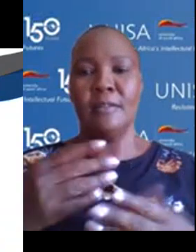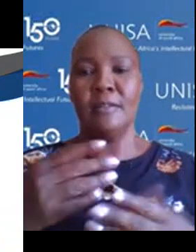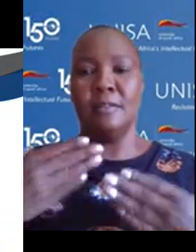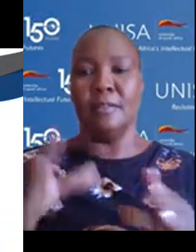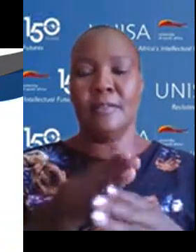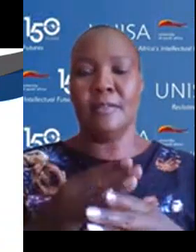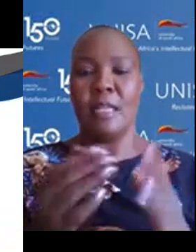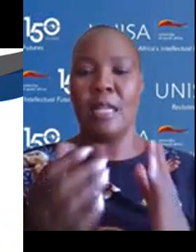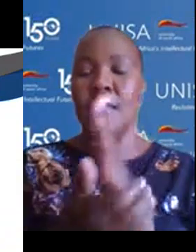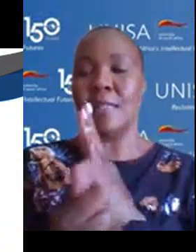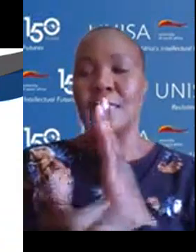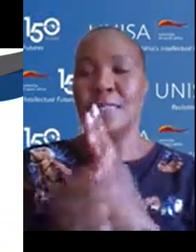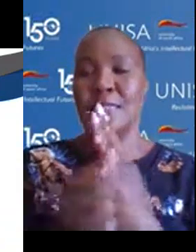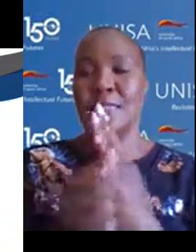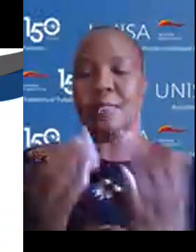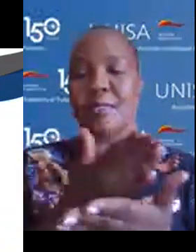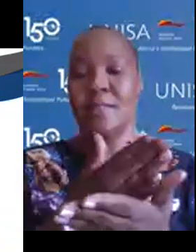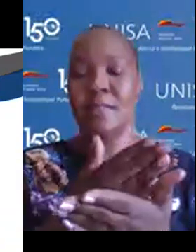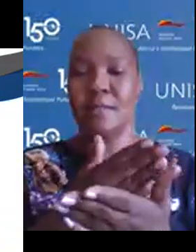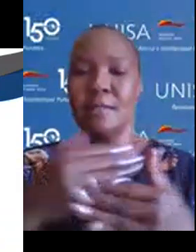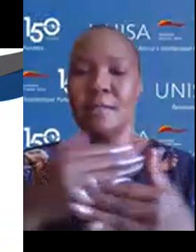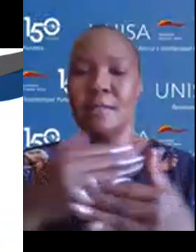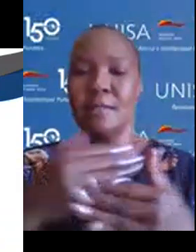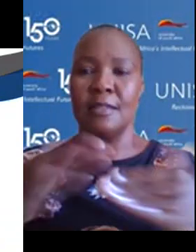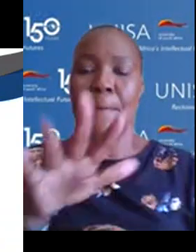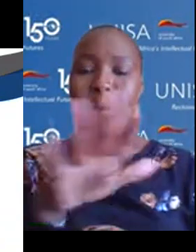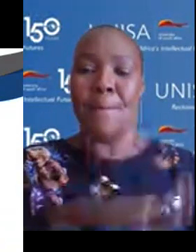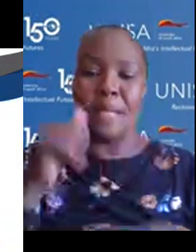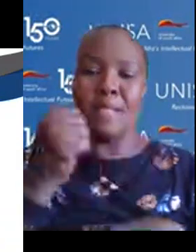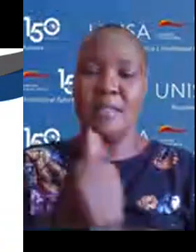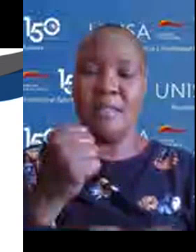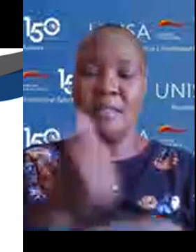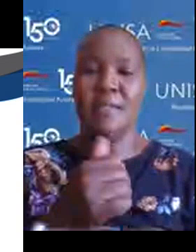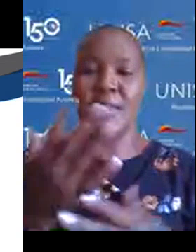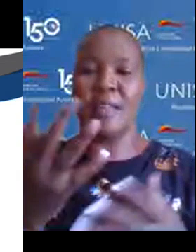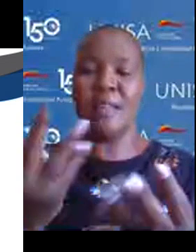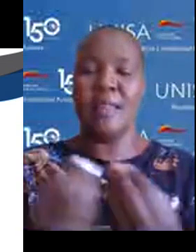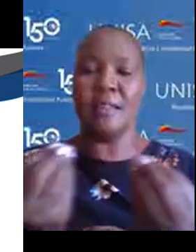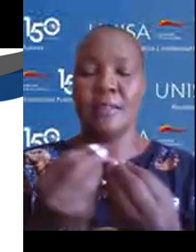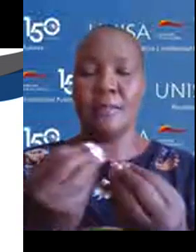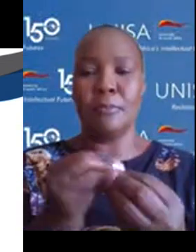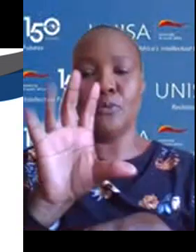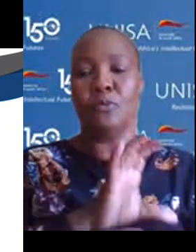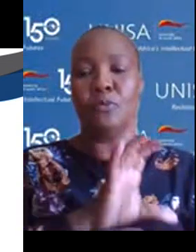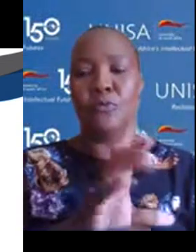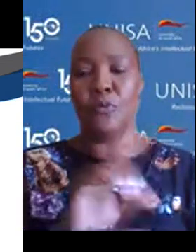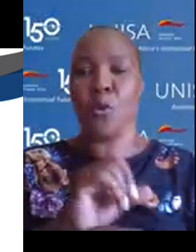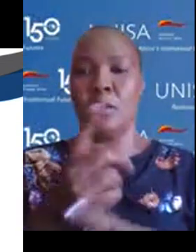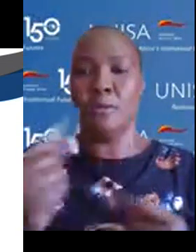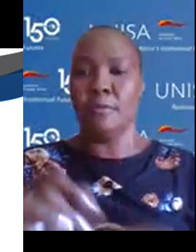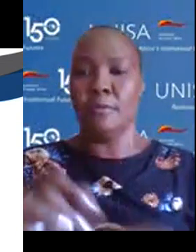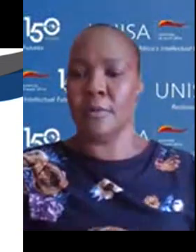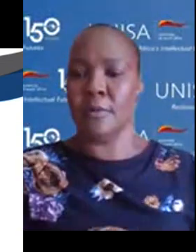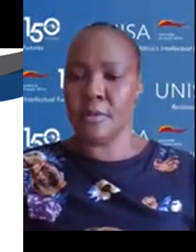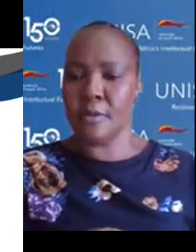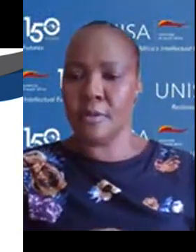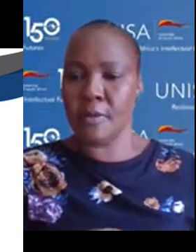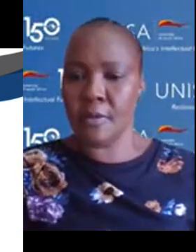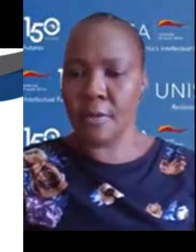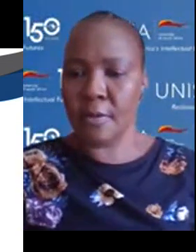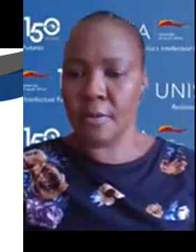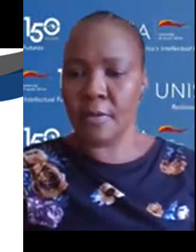start off with some very basic things about computers. Why we're doing this is to make sure that everyone is